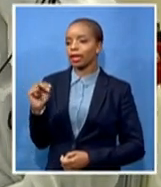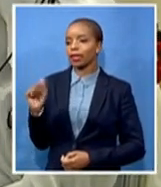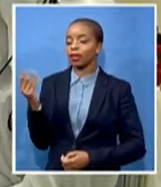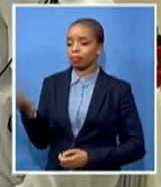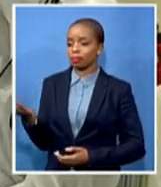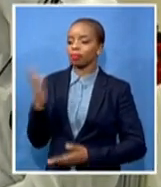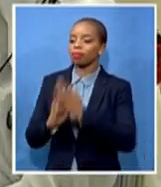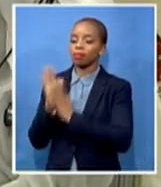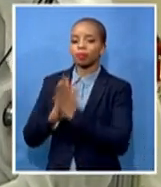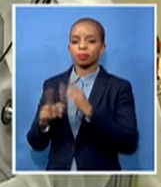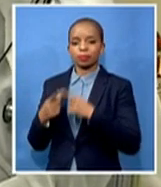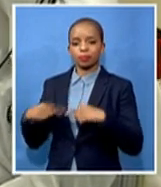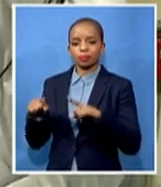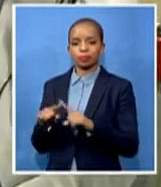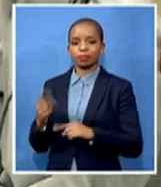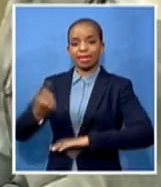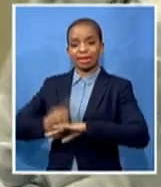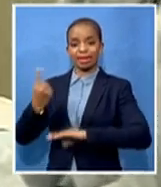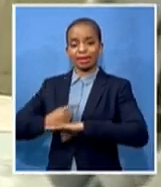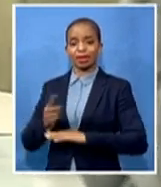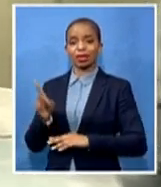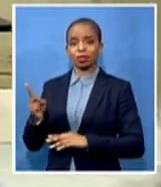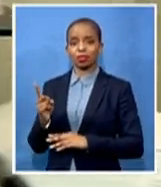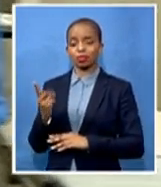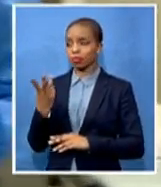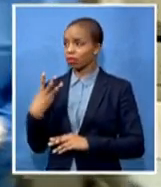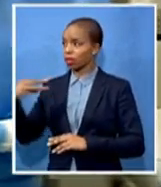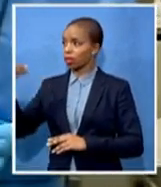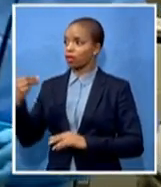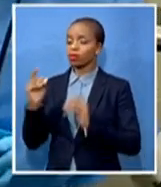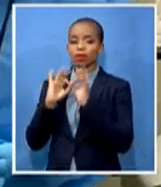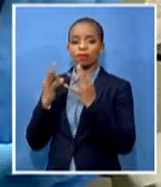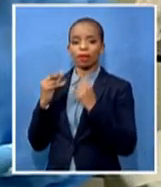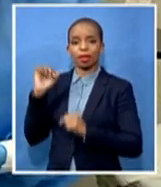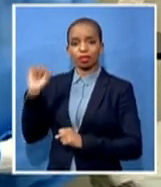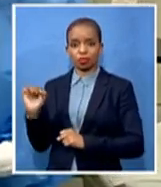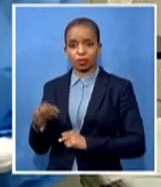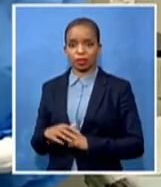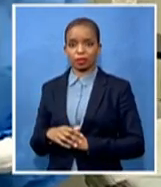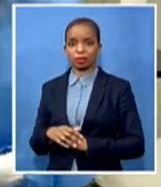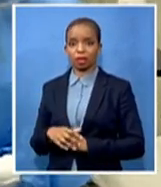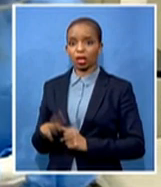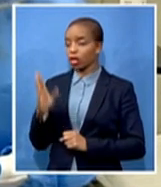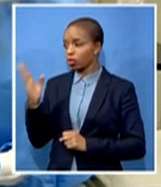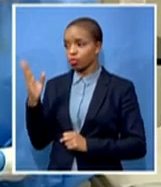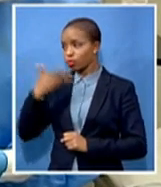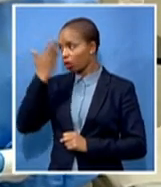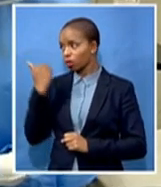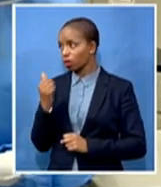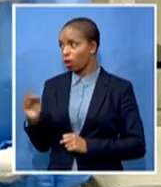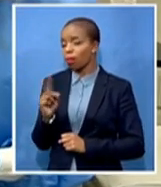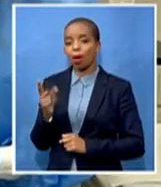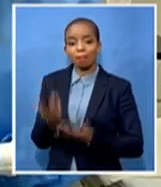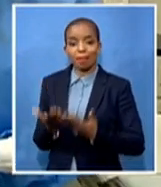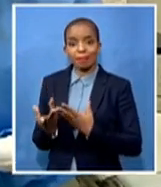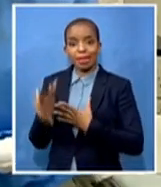back to your families, and not knowing, you know, what you may have contracted. I mean, that must